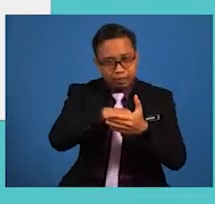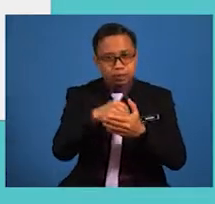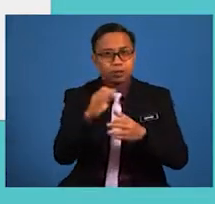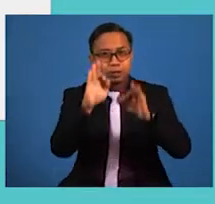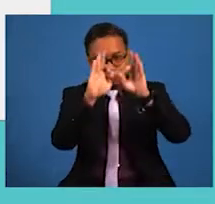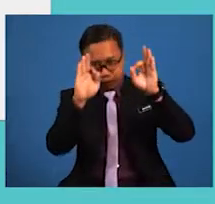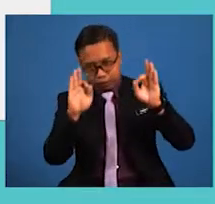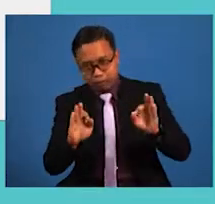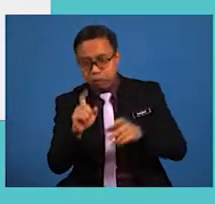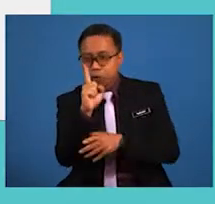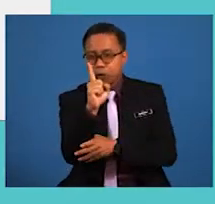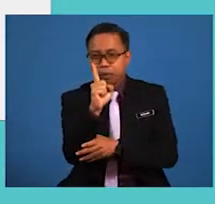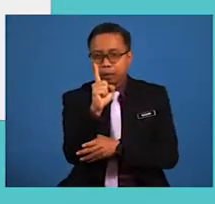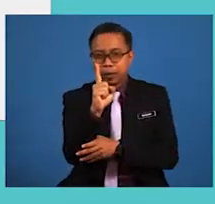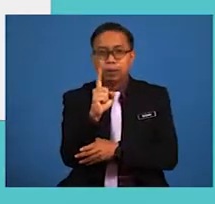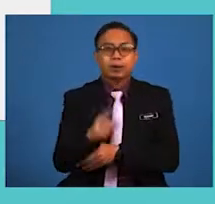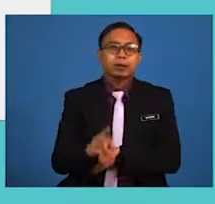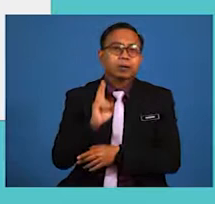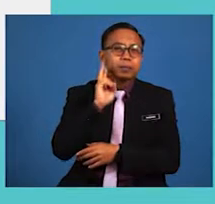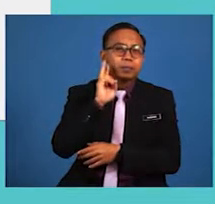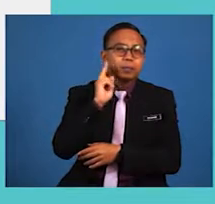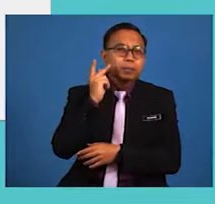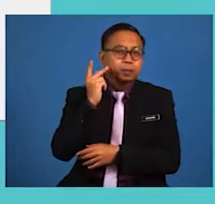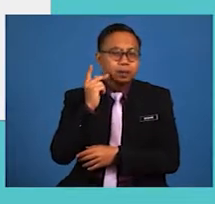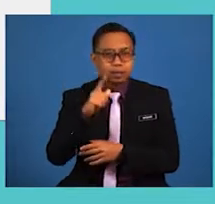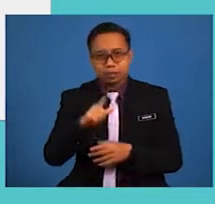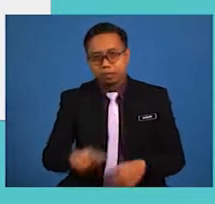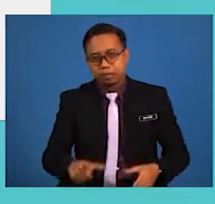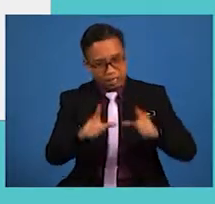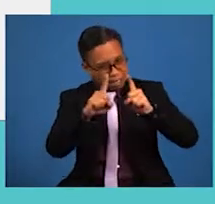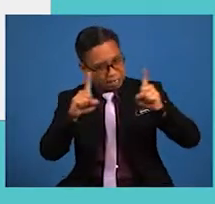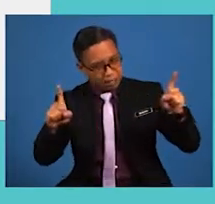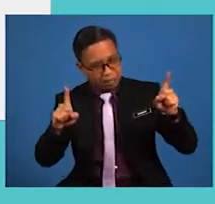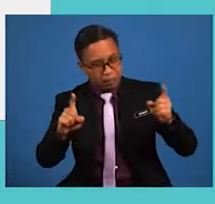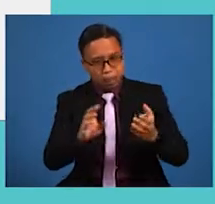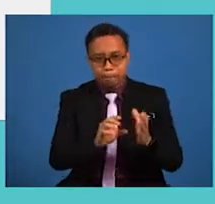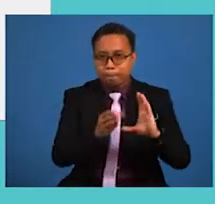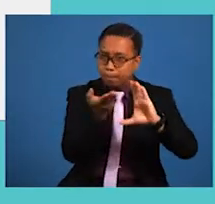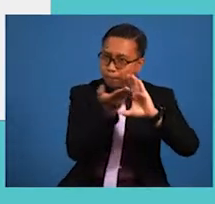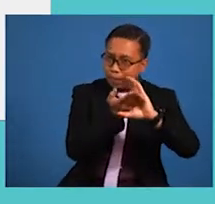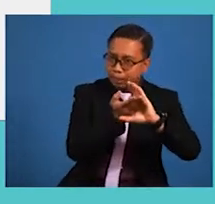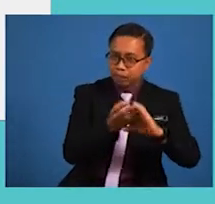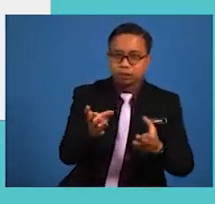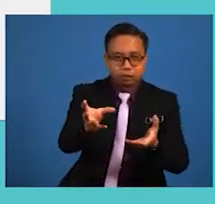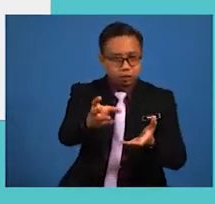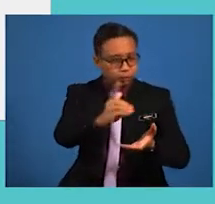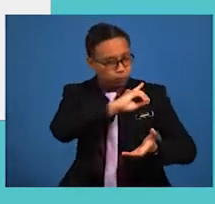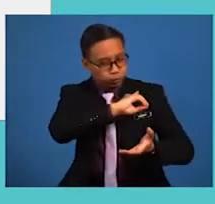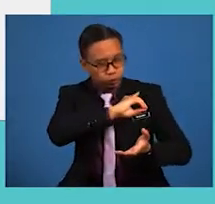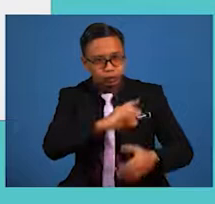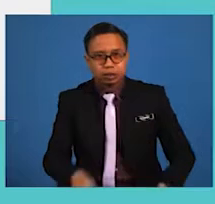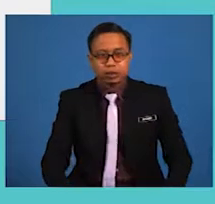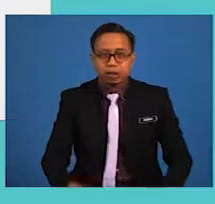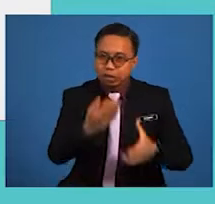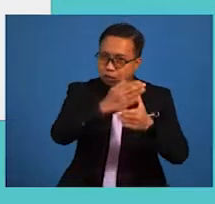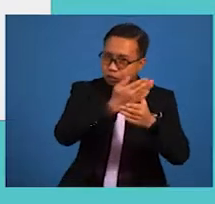1, the purple line represents bank deposits, the orange line represents shares,